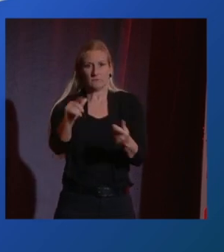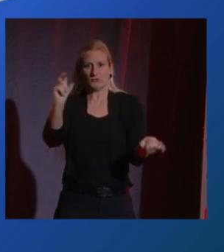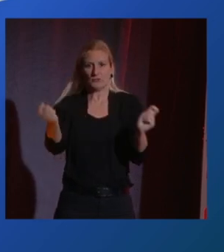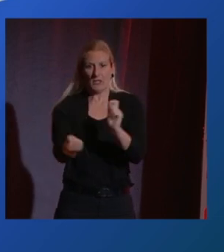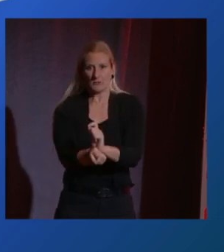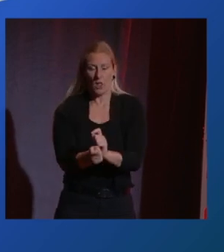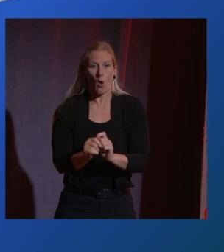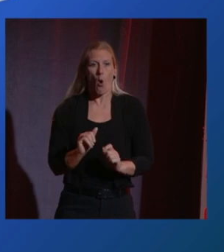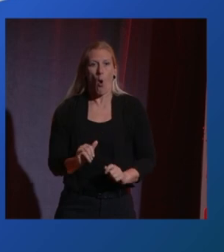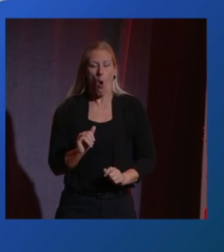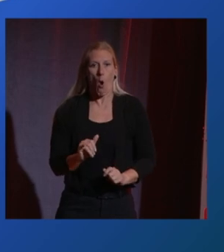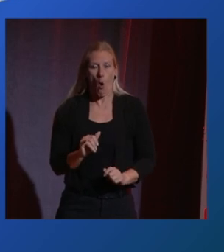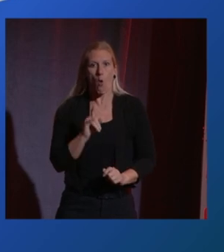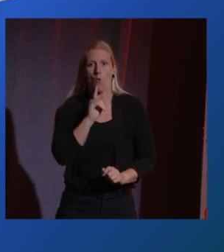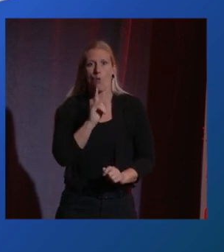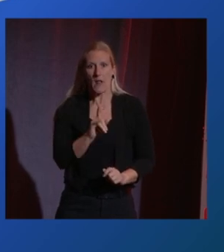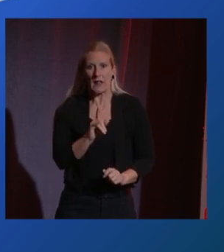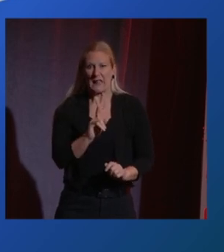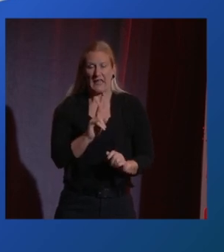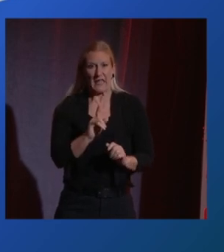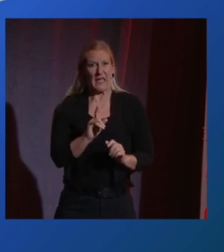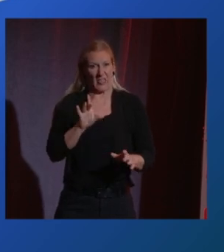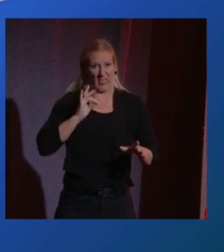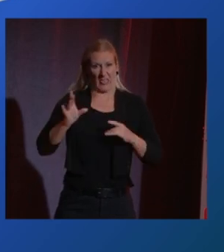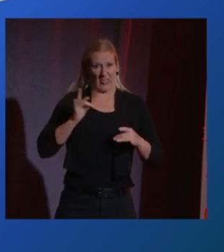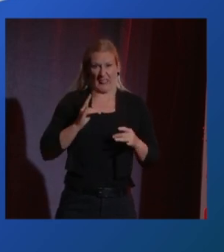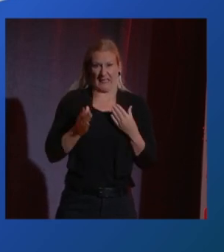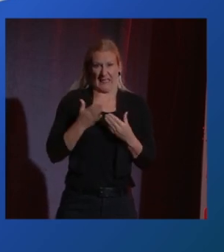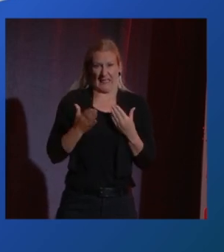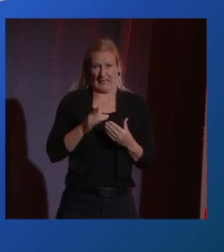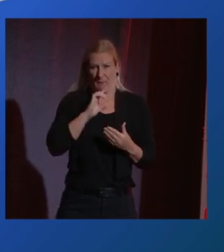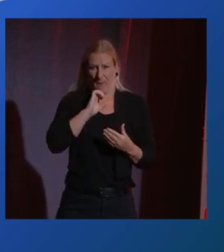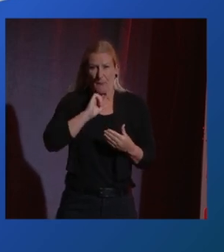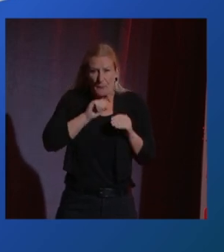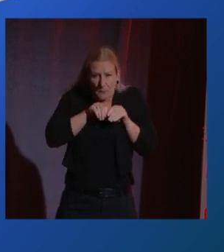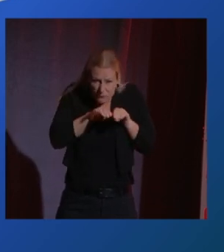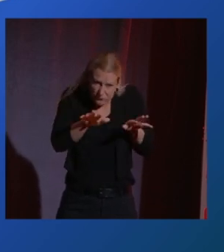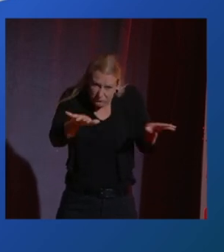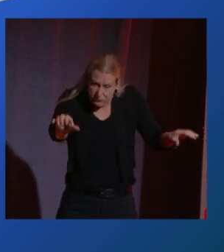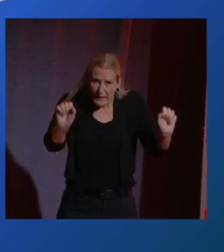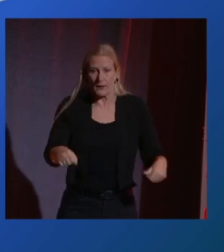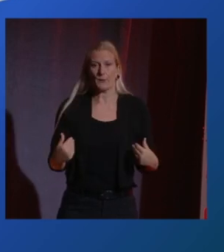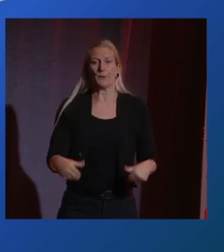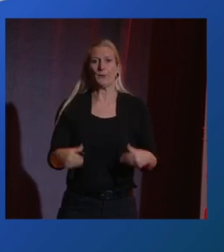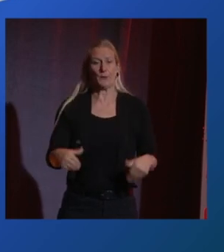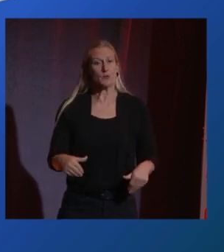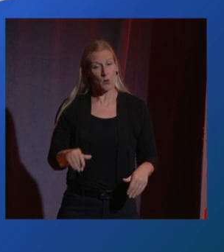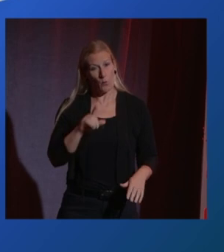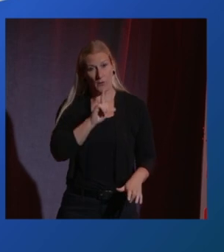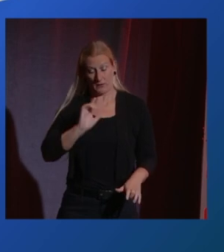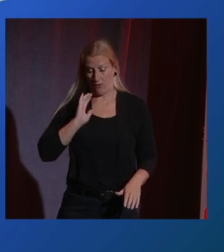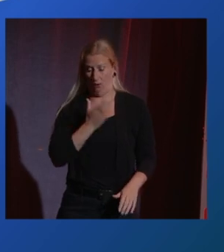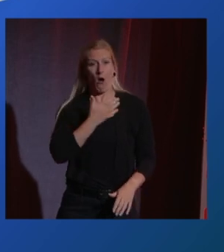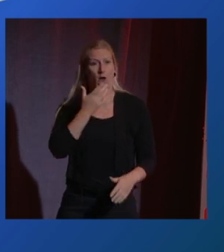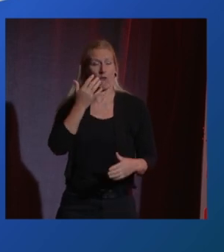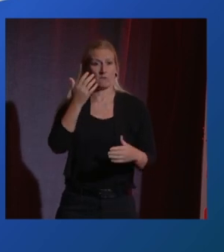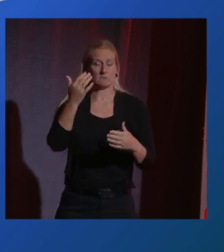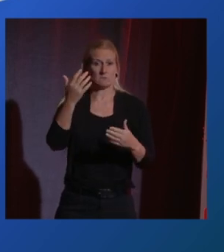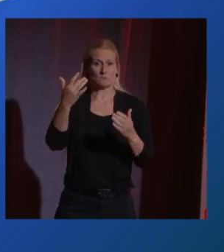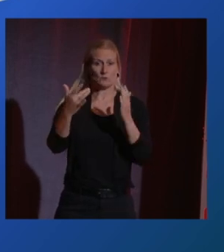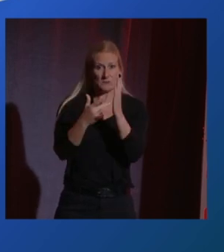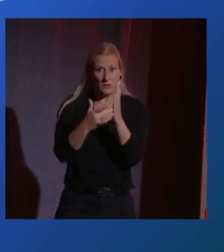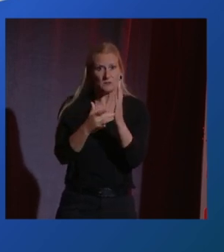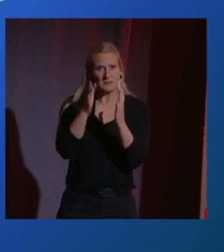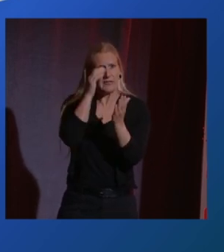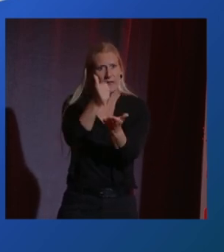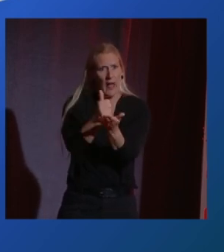the very technologies that were dealing with have the hope and the promise I think to wake everybody up and bring consensus and bring